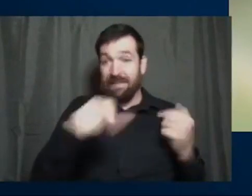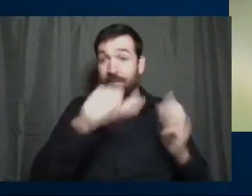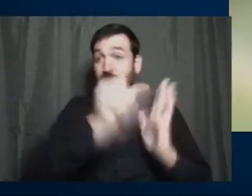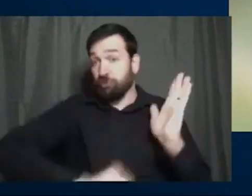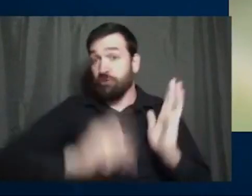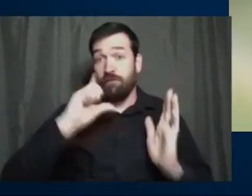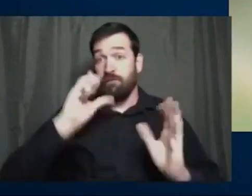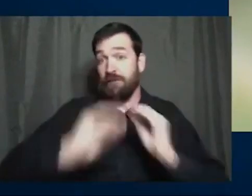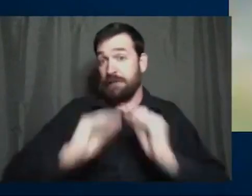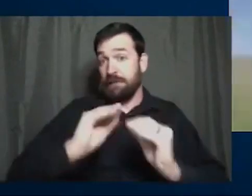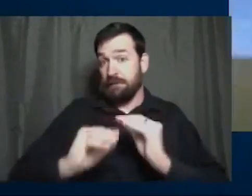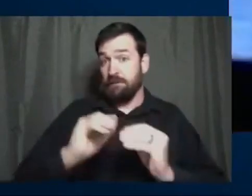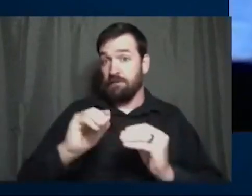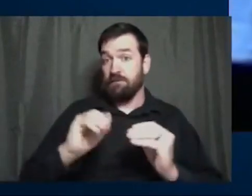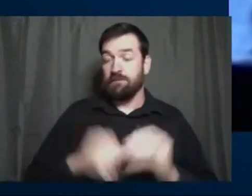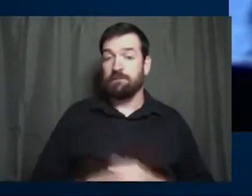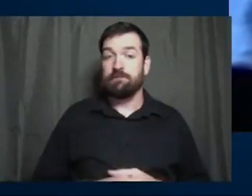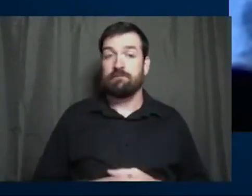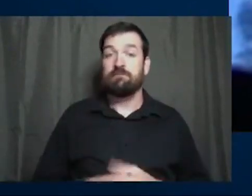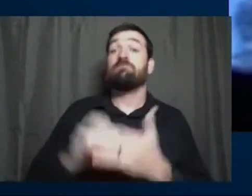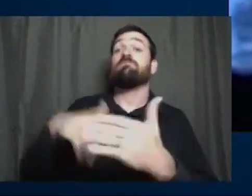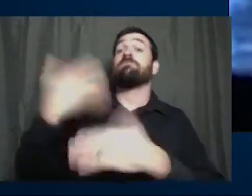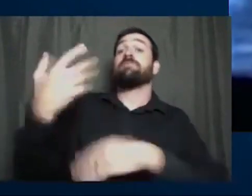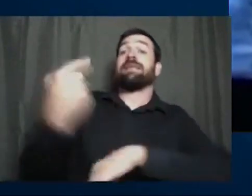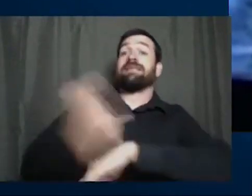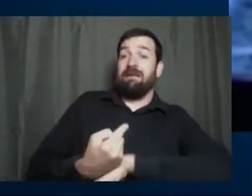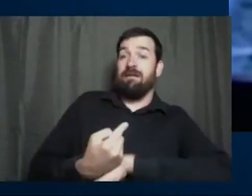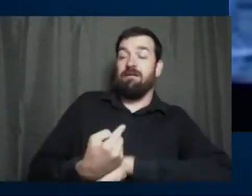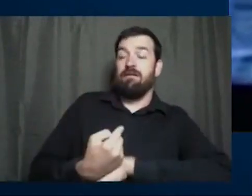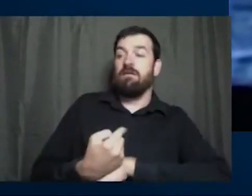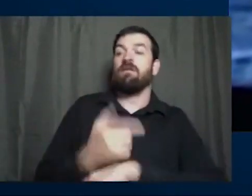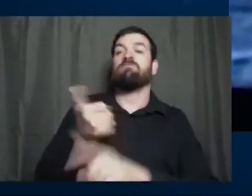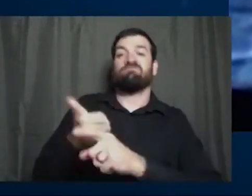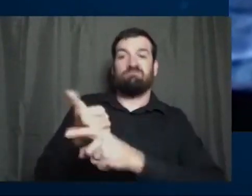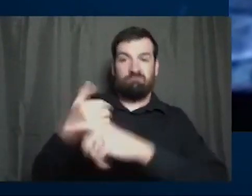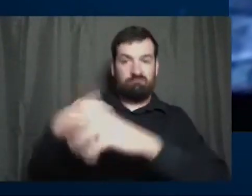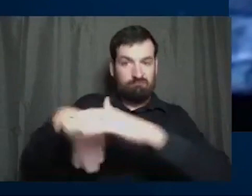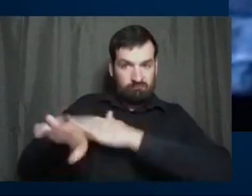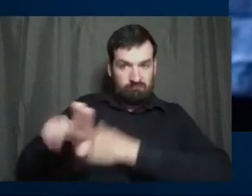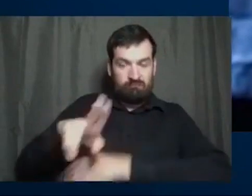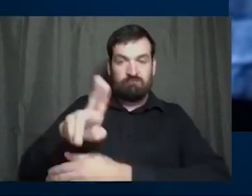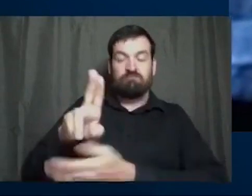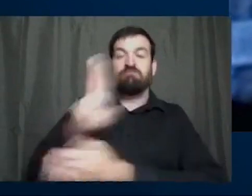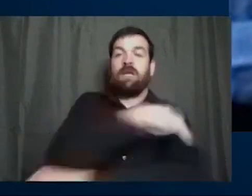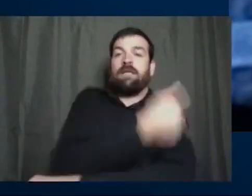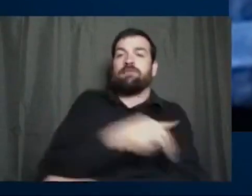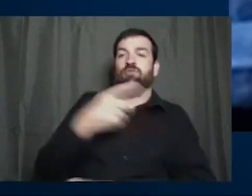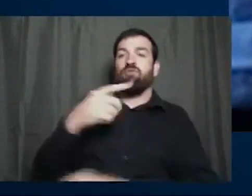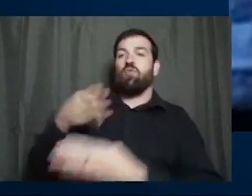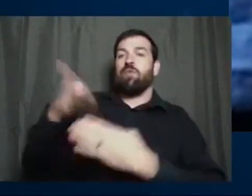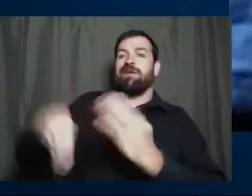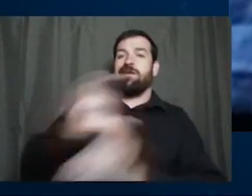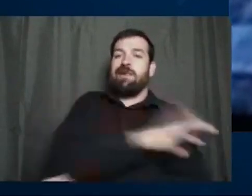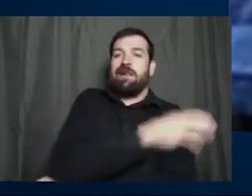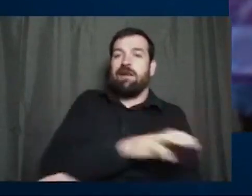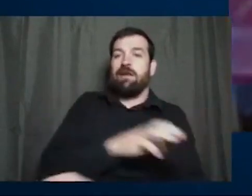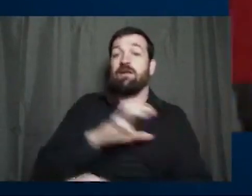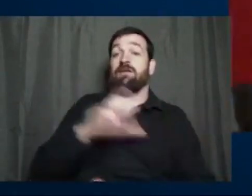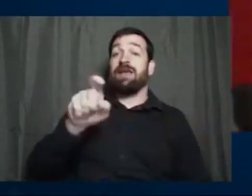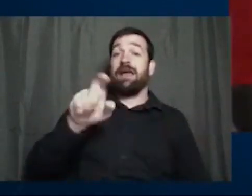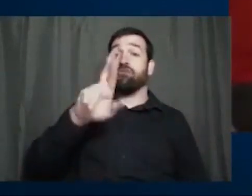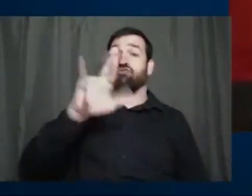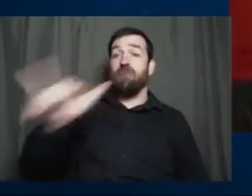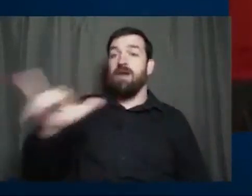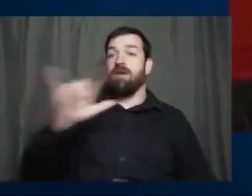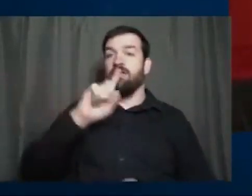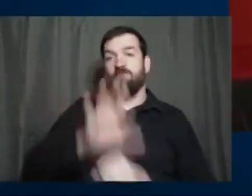then it could heal. The next day, Michael was able to get into the health system's weekend clinic for an x-ray to confirm his broken collarbone.